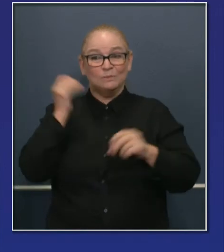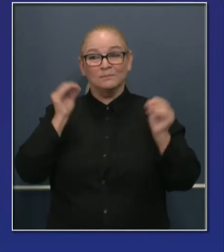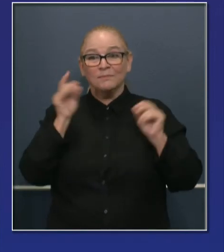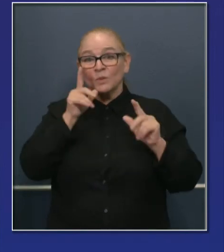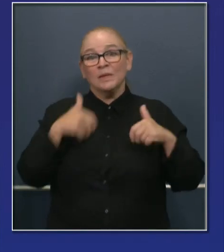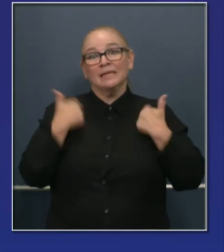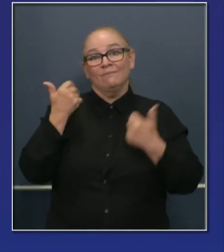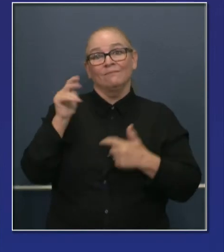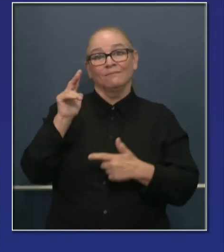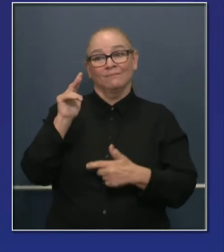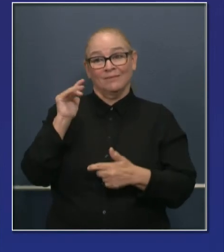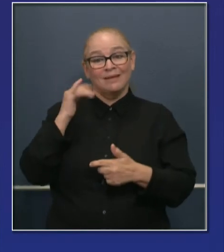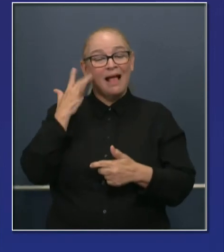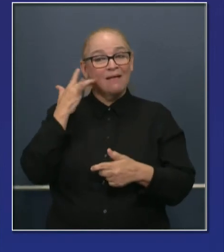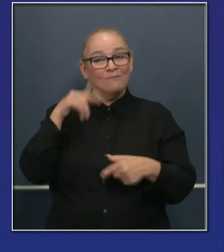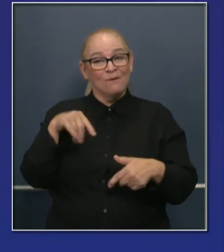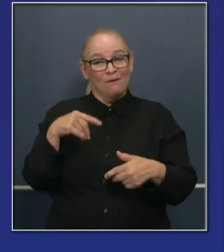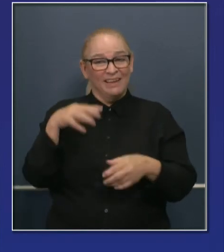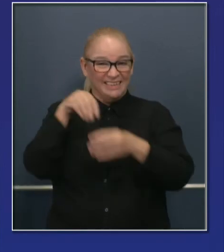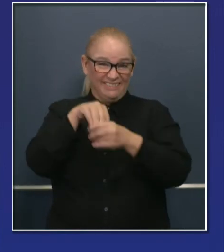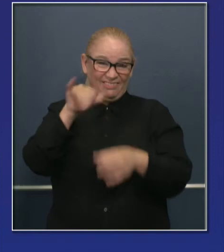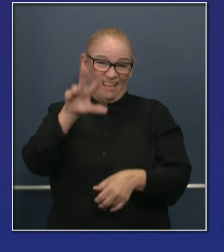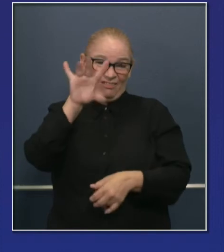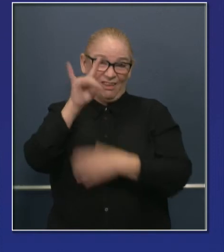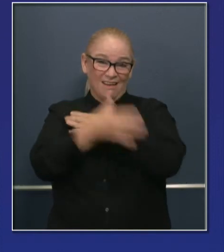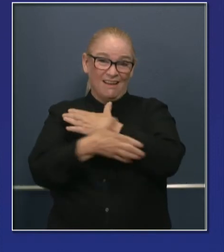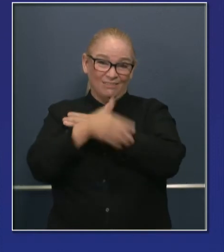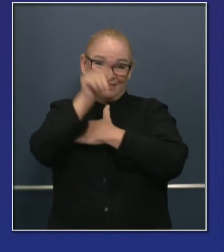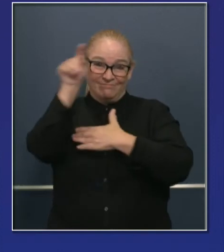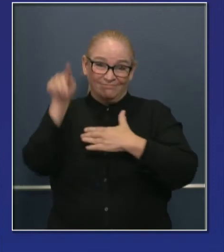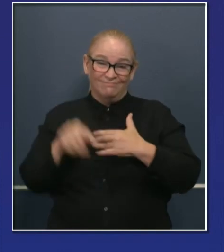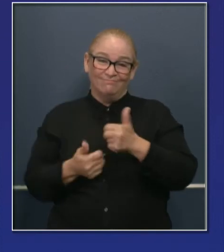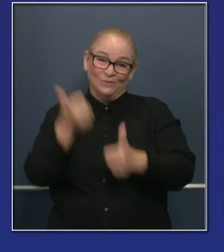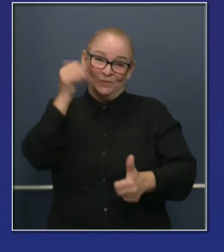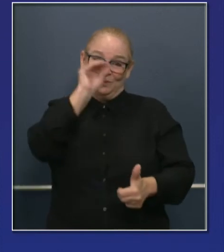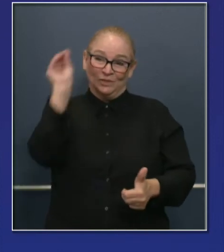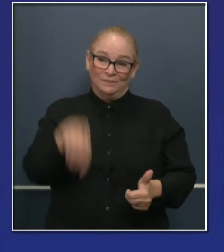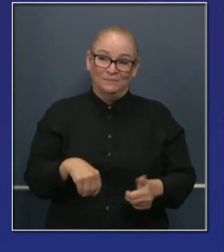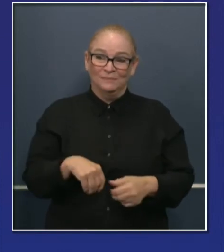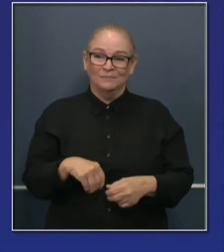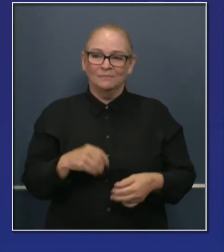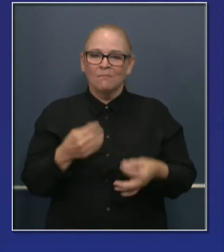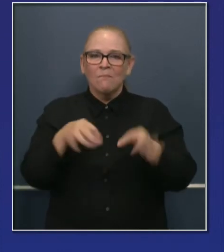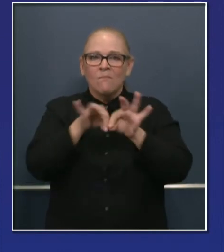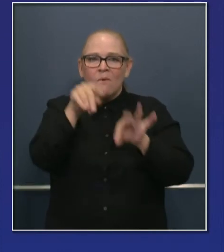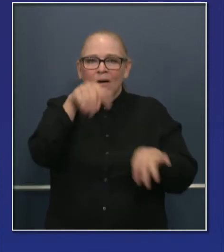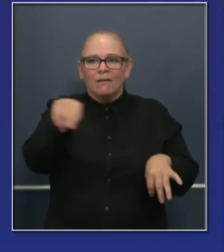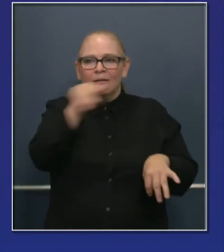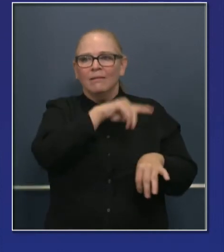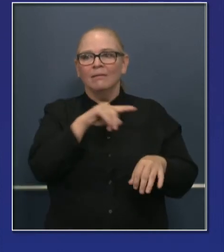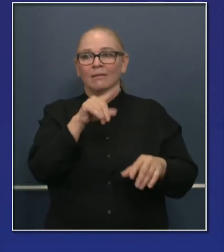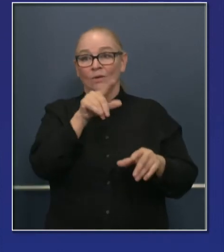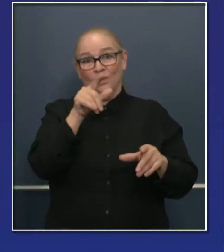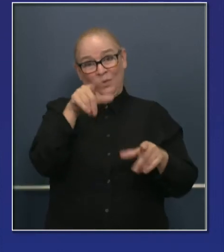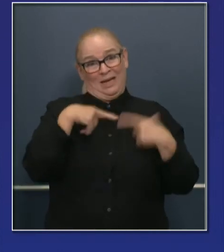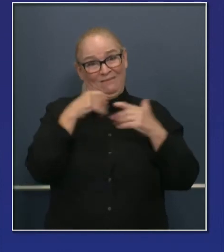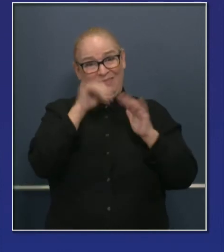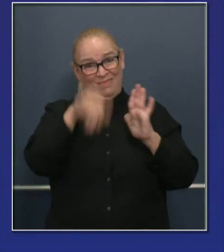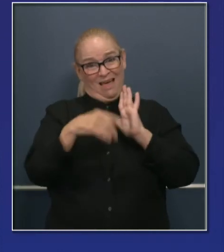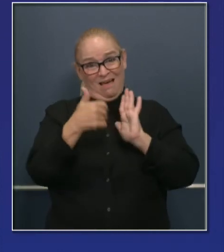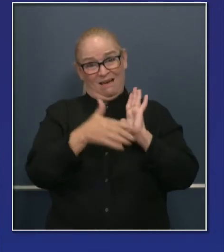county monitoring this is profoundly important to all of you that live in those counties as it relates